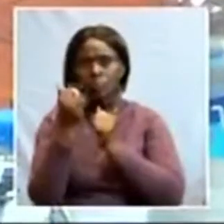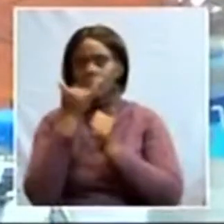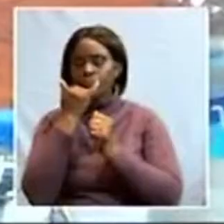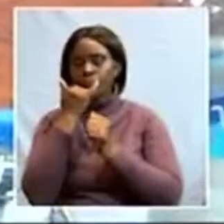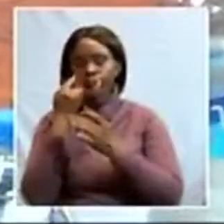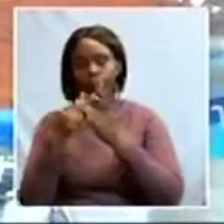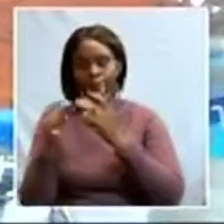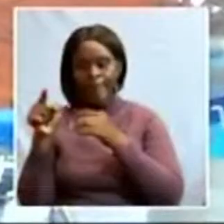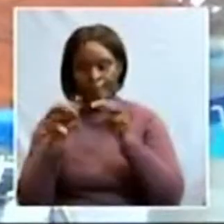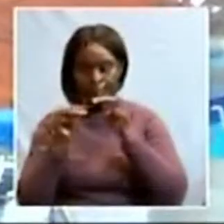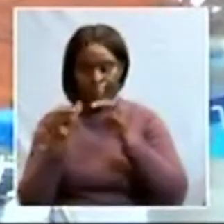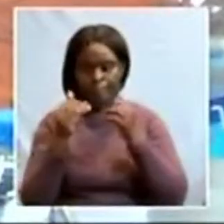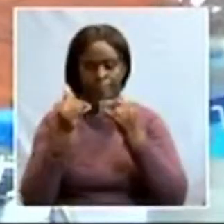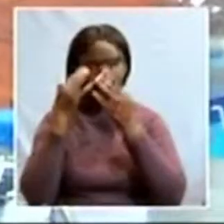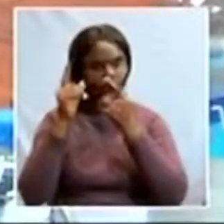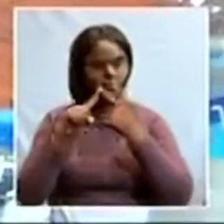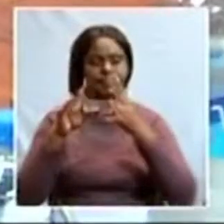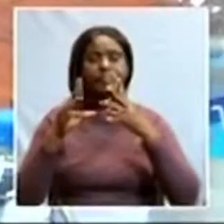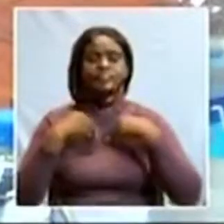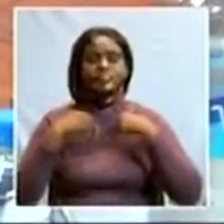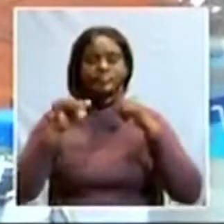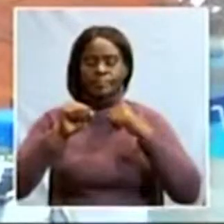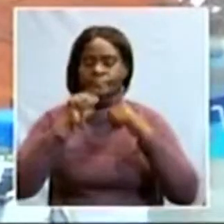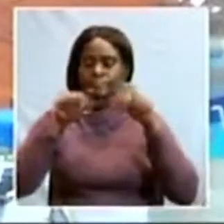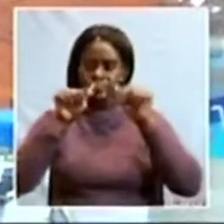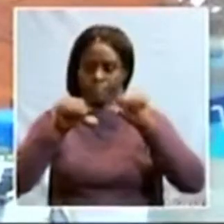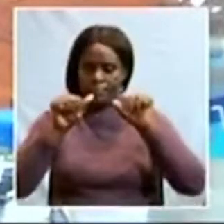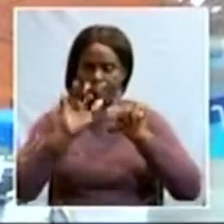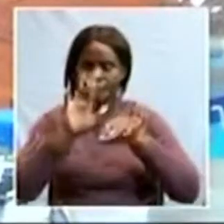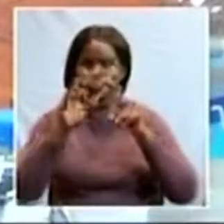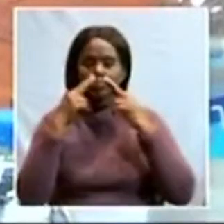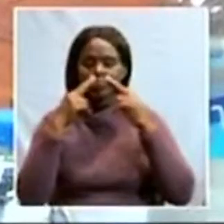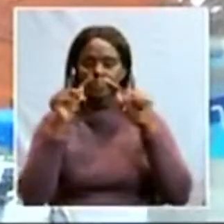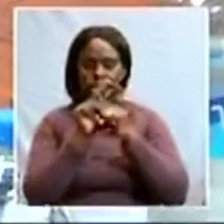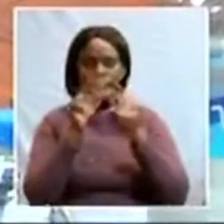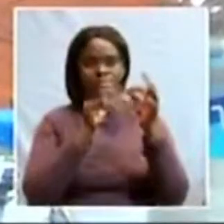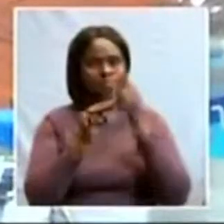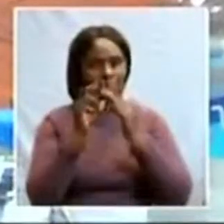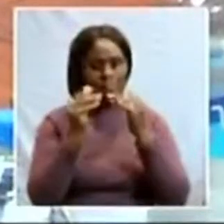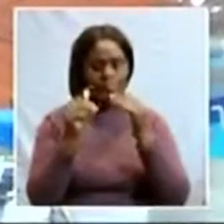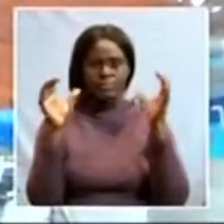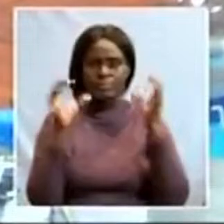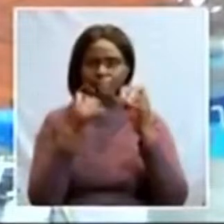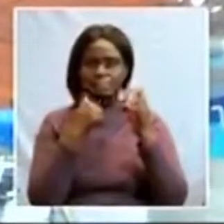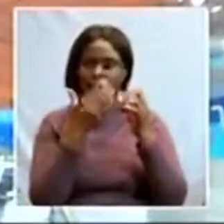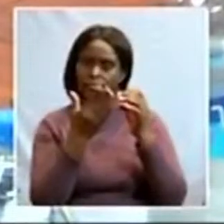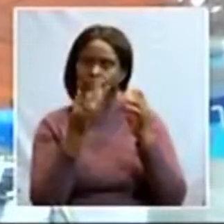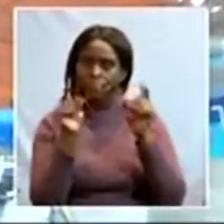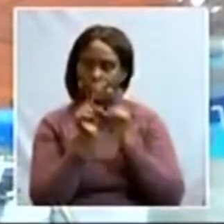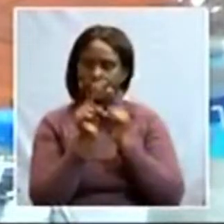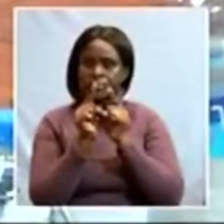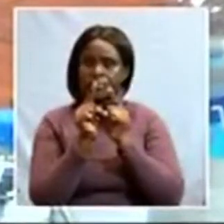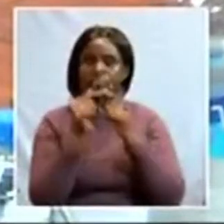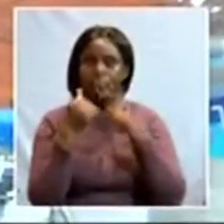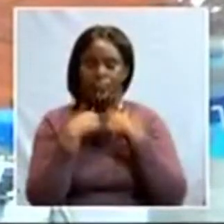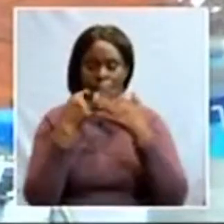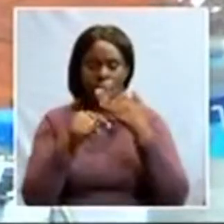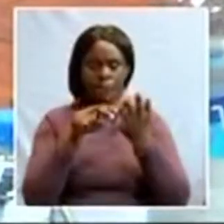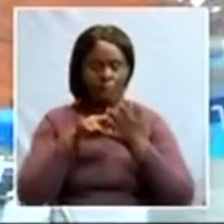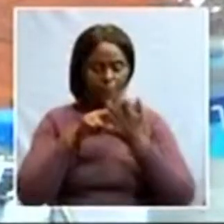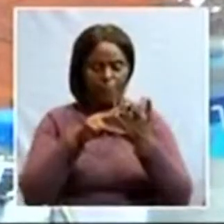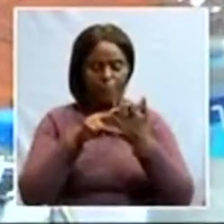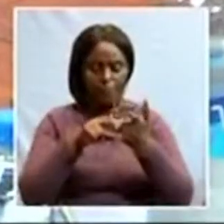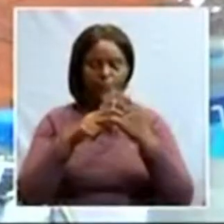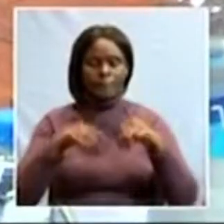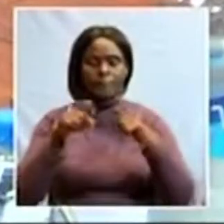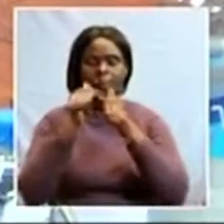query: management wishes to acknowledge the auditor's findings and wish to state that the Council had transport